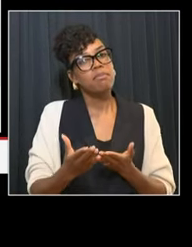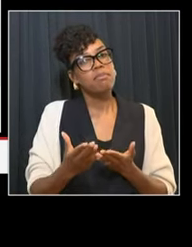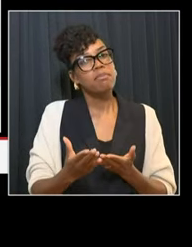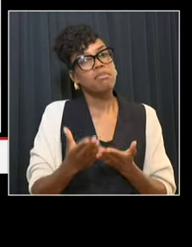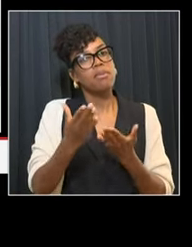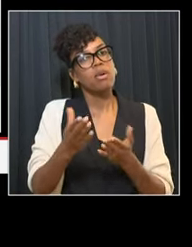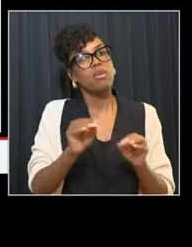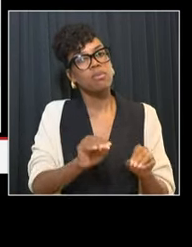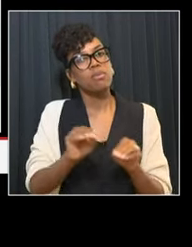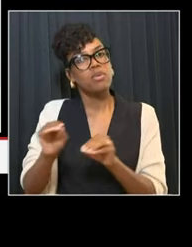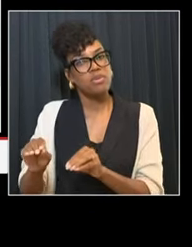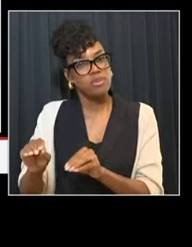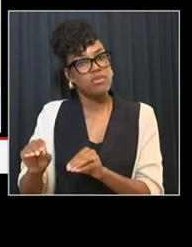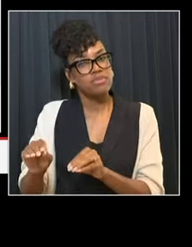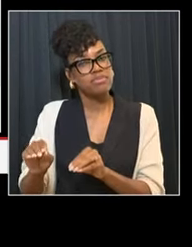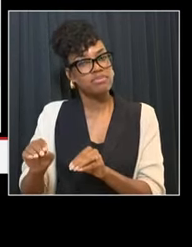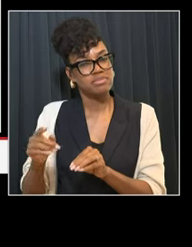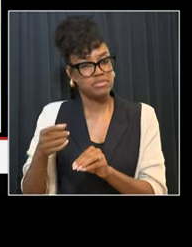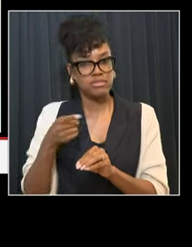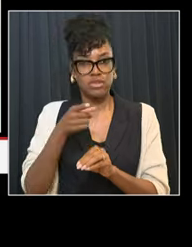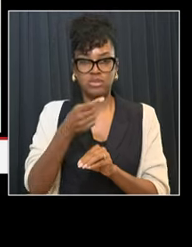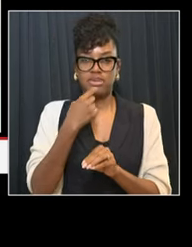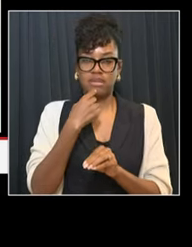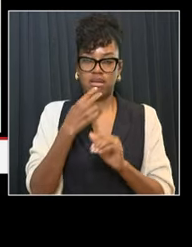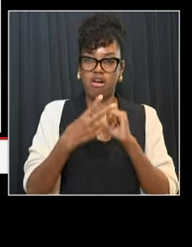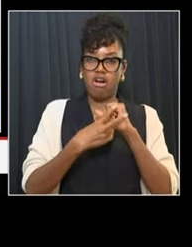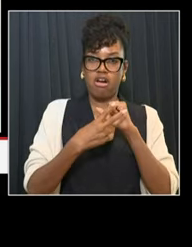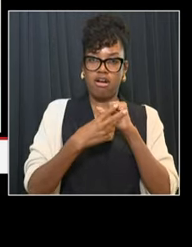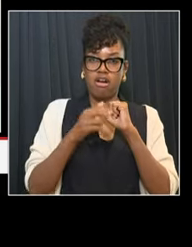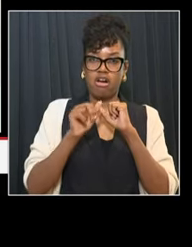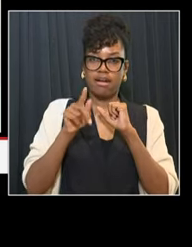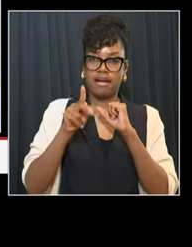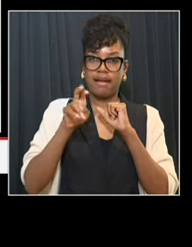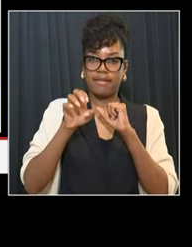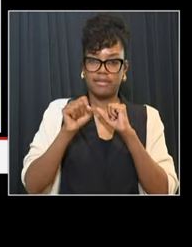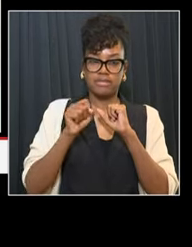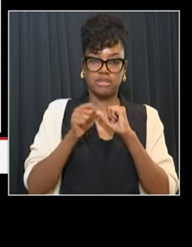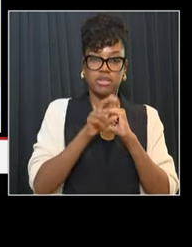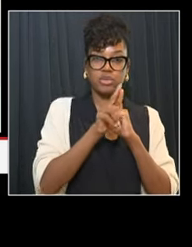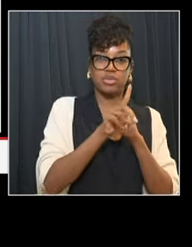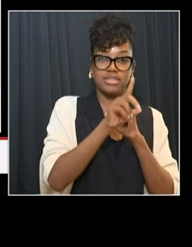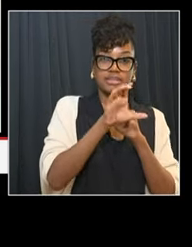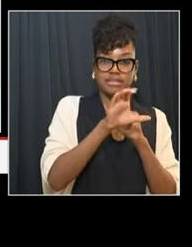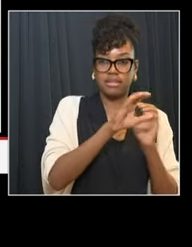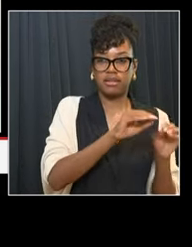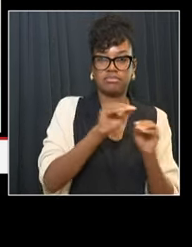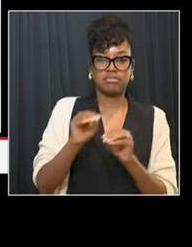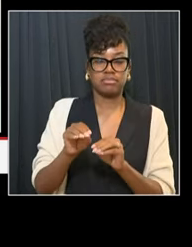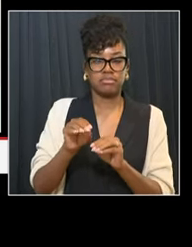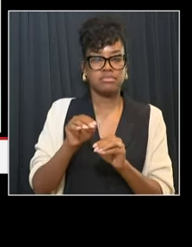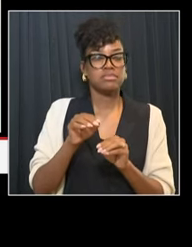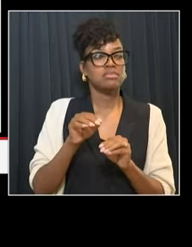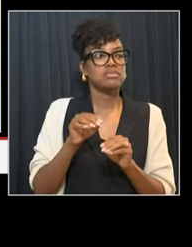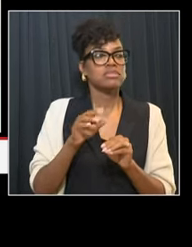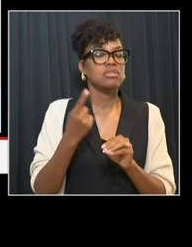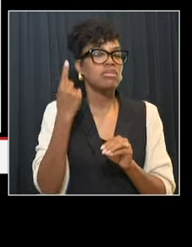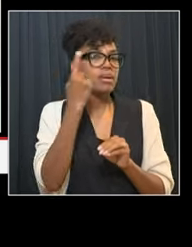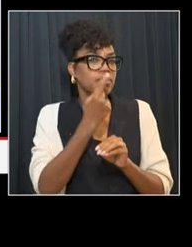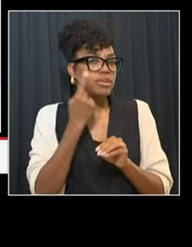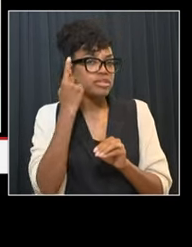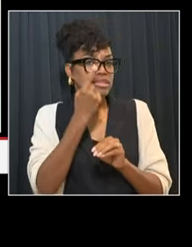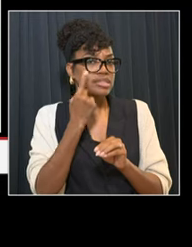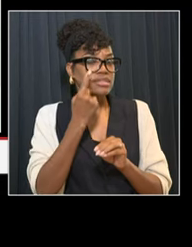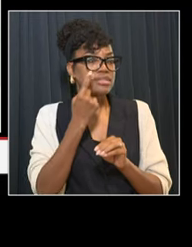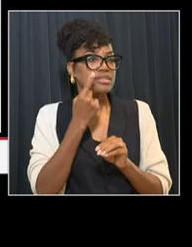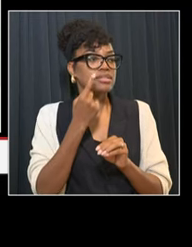move of the archives from UDC, and just wondered, as we're